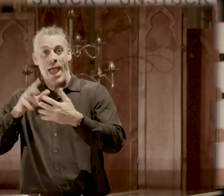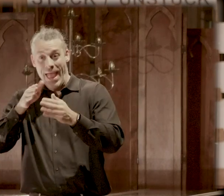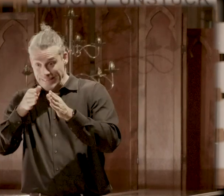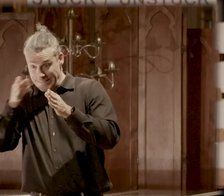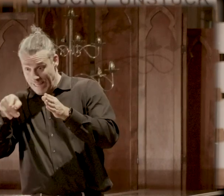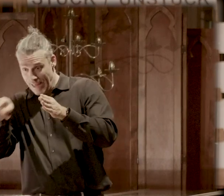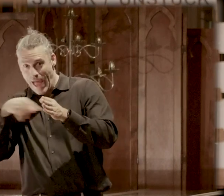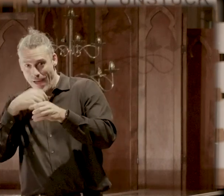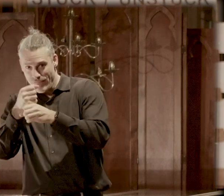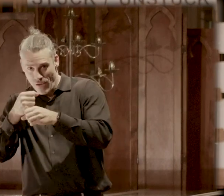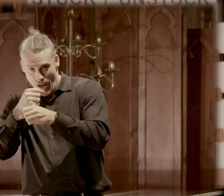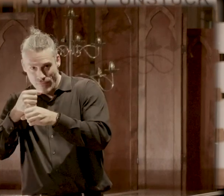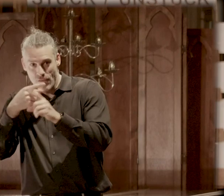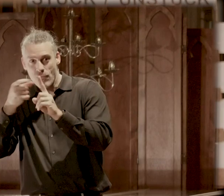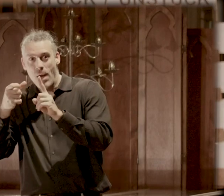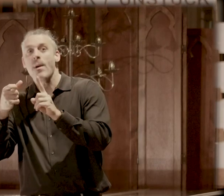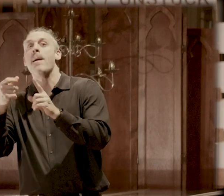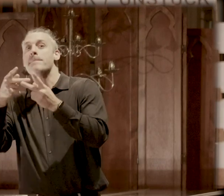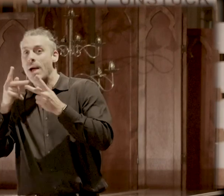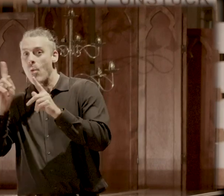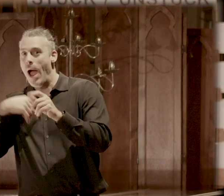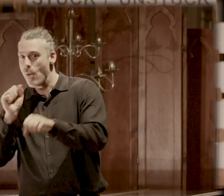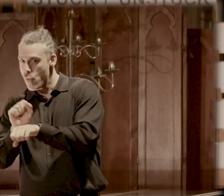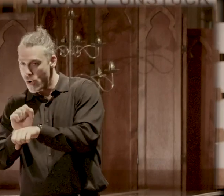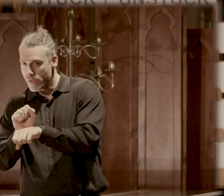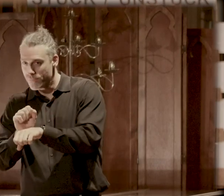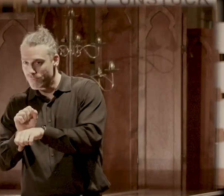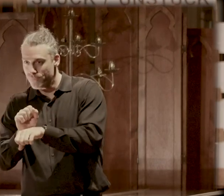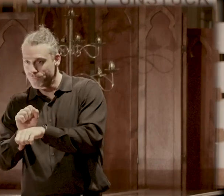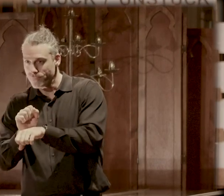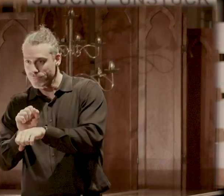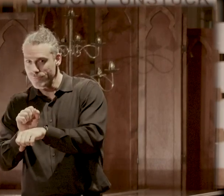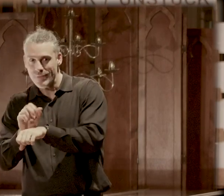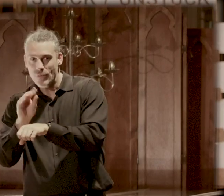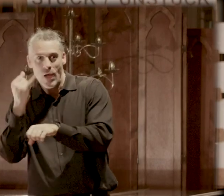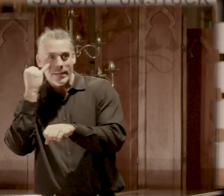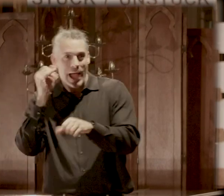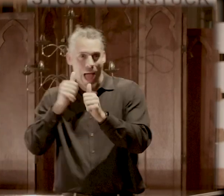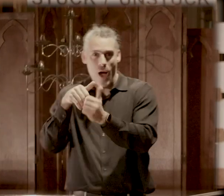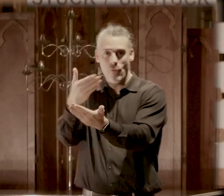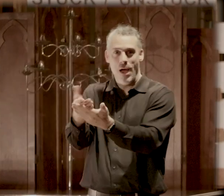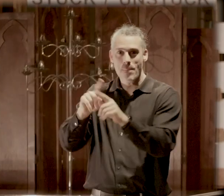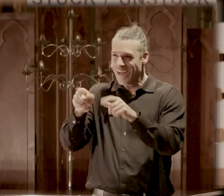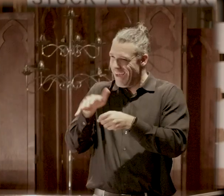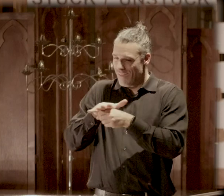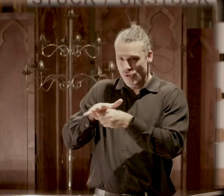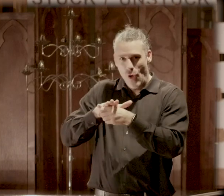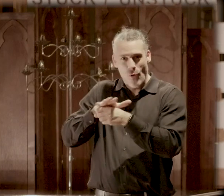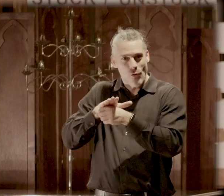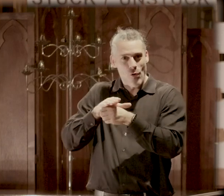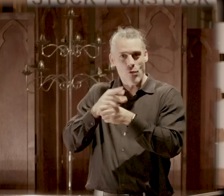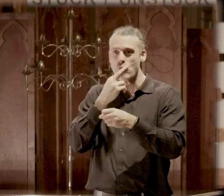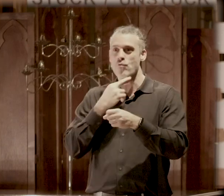And then next to it is a bag of coffee from the place that I work at. I had no idea how it got there. It was a local